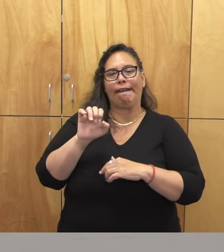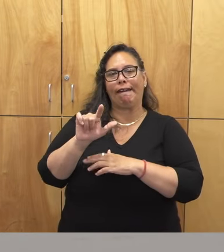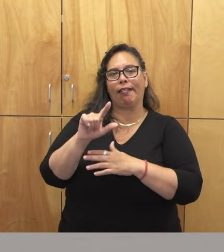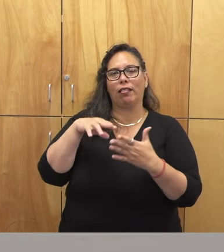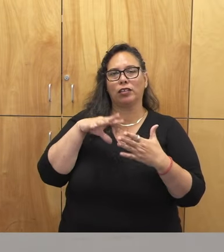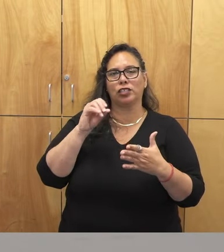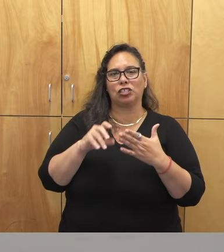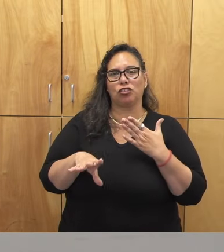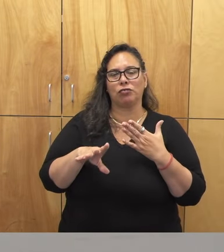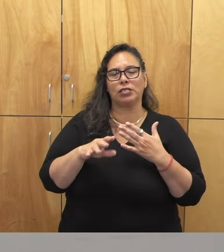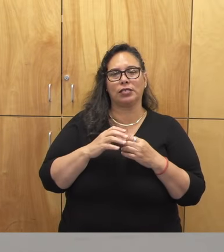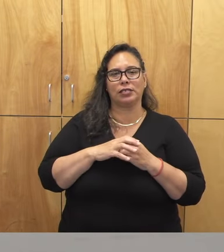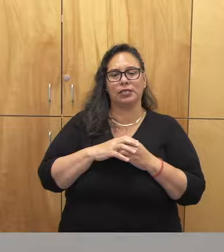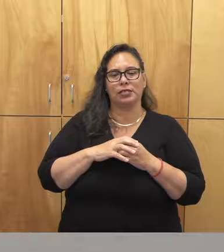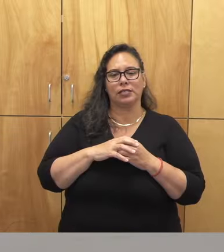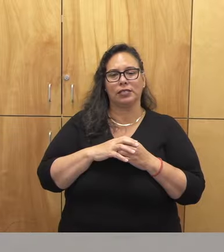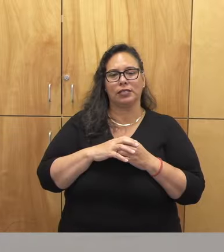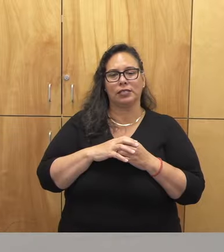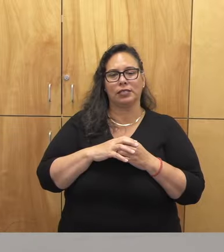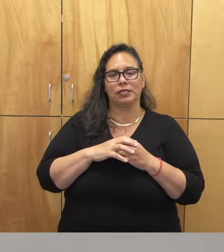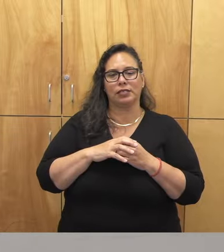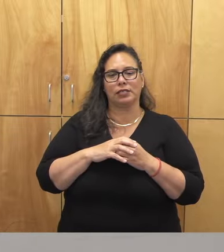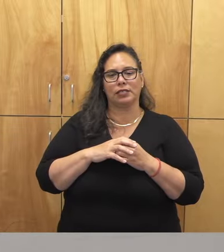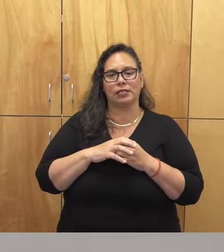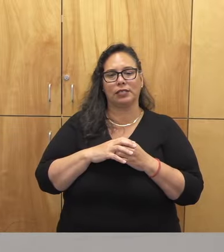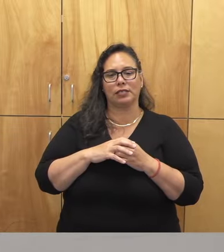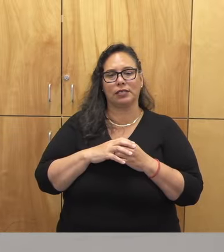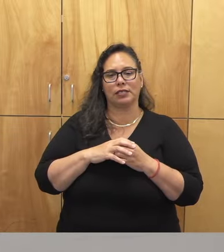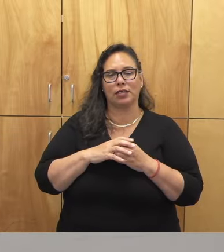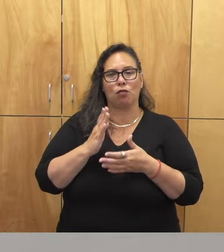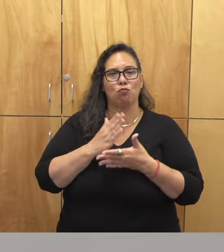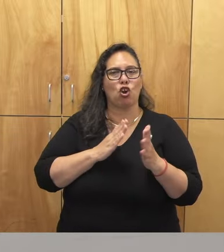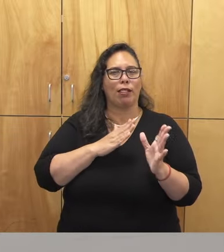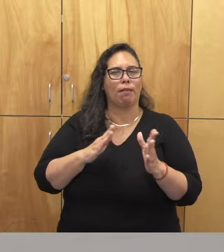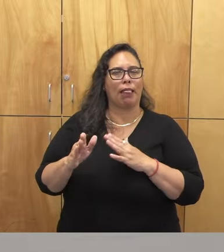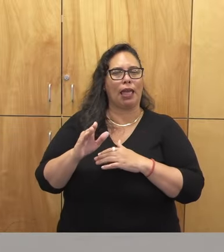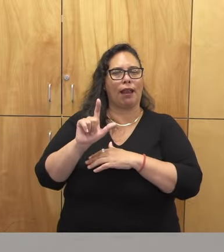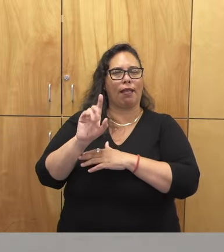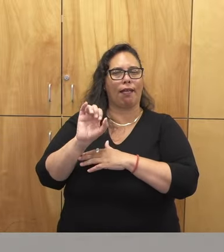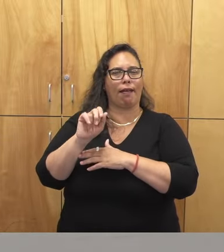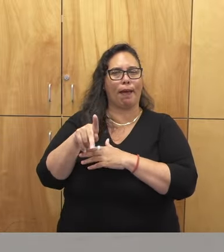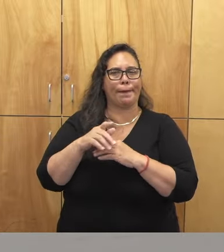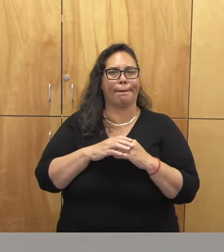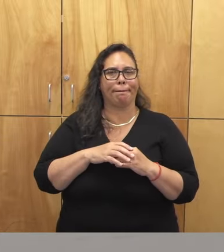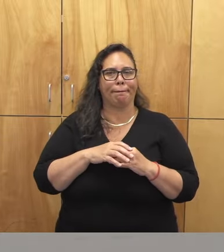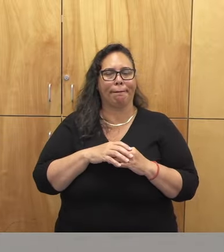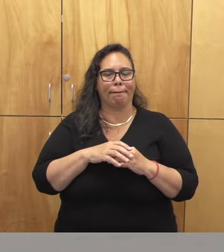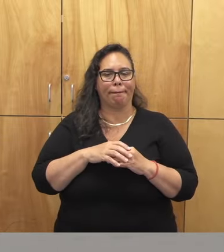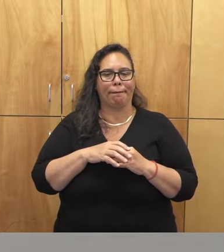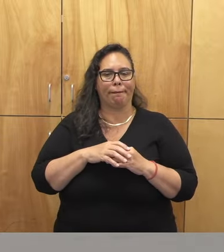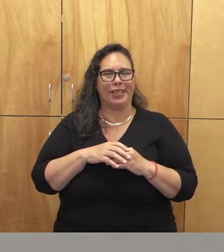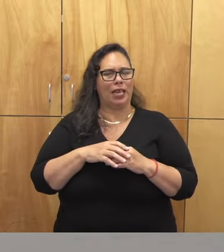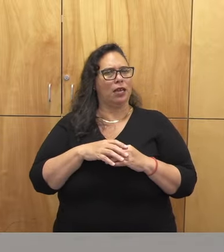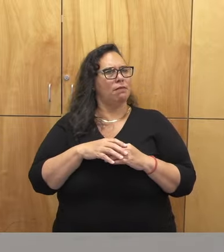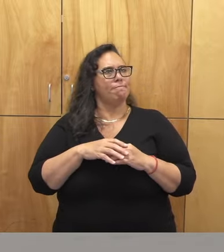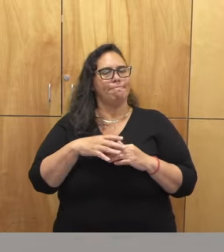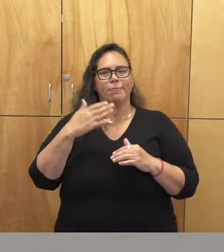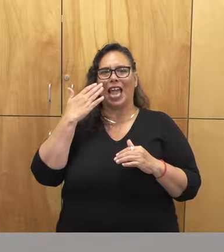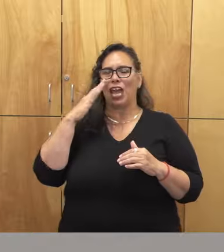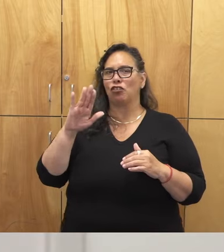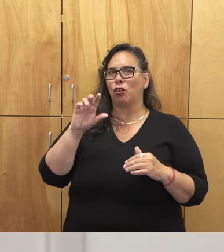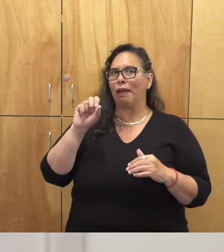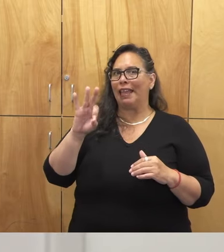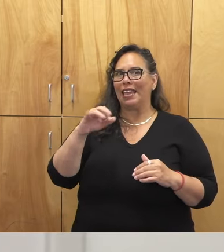students is part of the plan in the LCAP. So I don't know if a member of the team wants